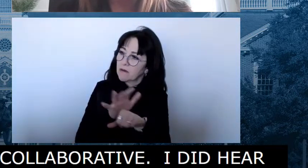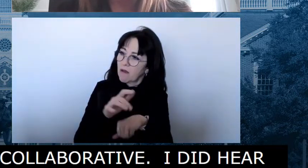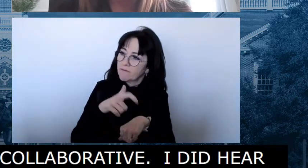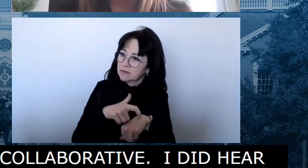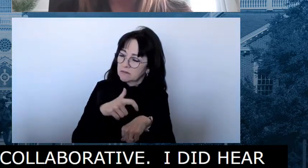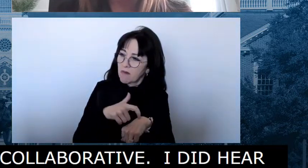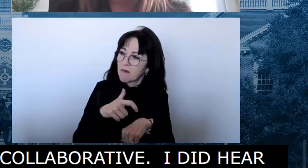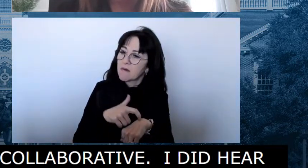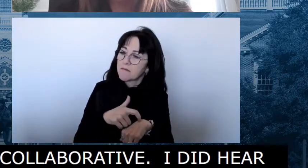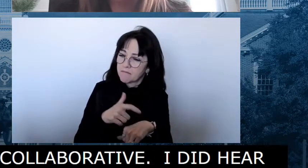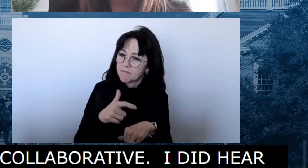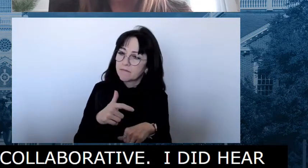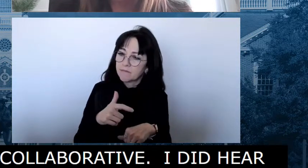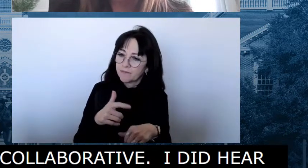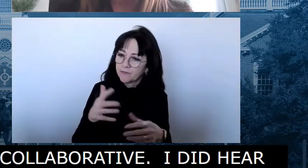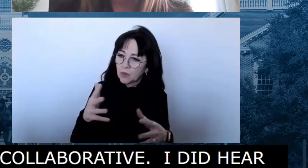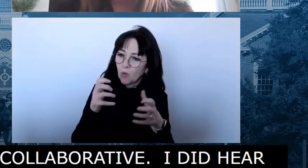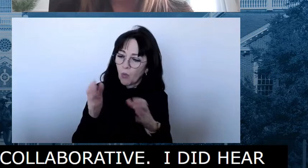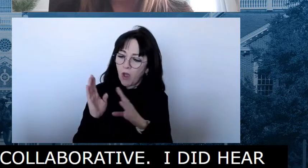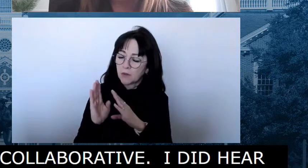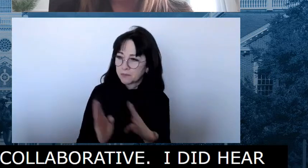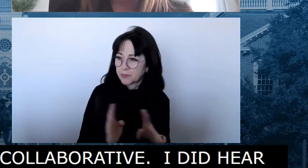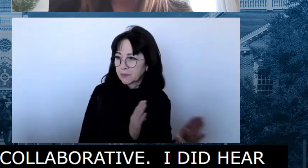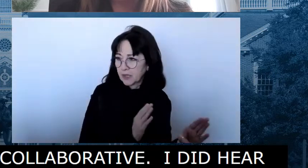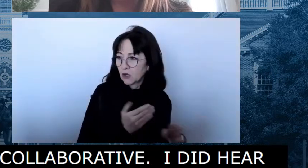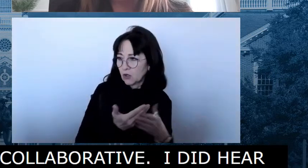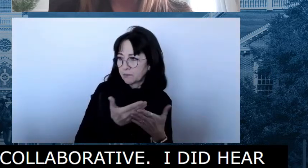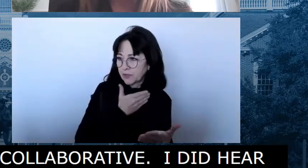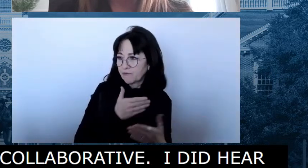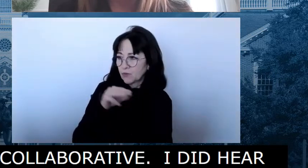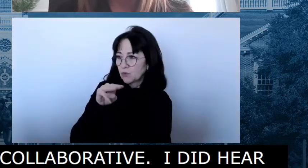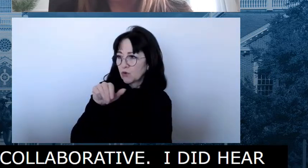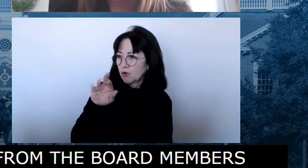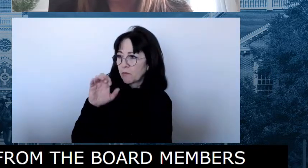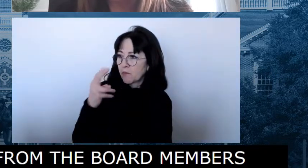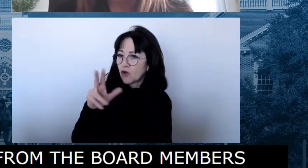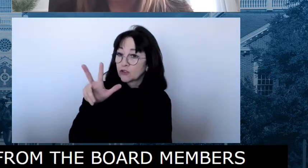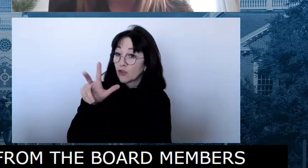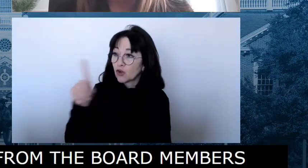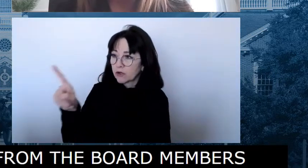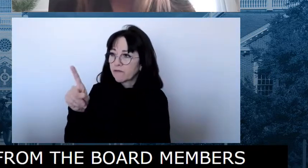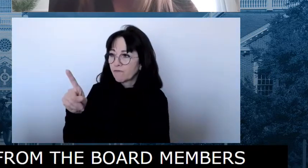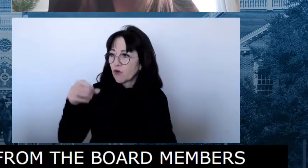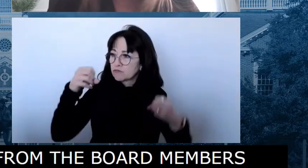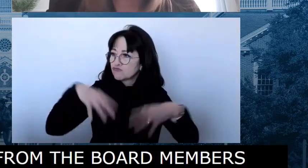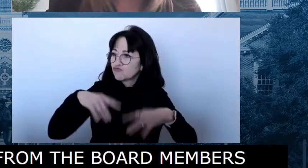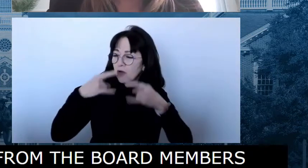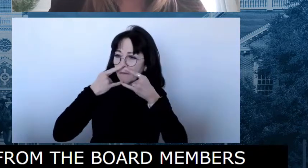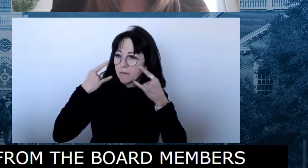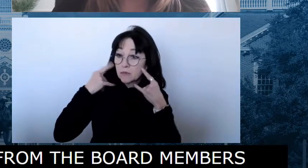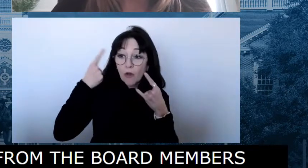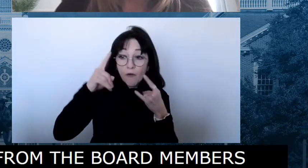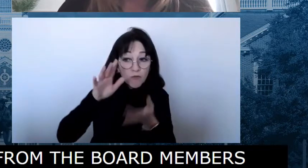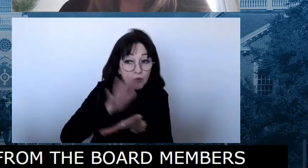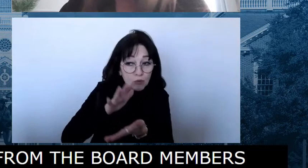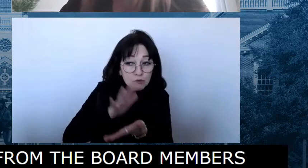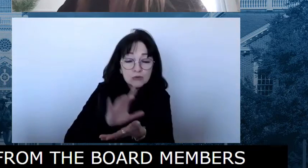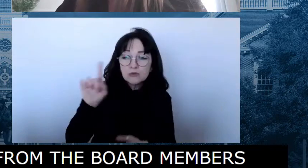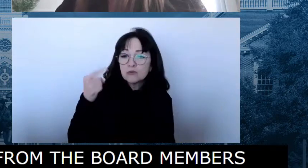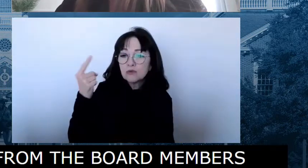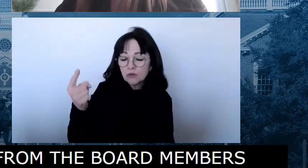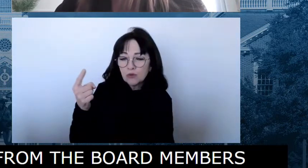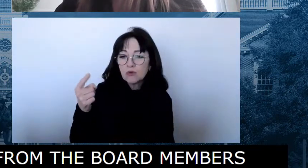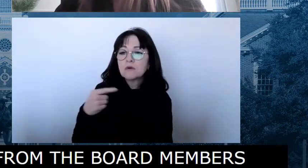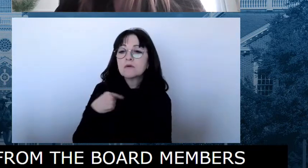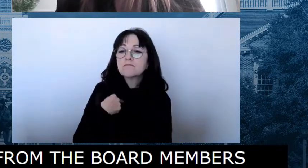preparations for the March 31st. I know we've talked to the superintendents about it. I think I've heard